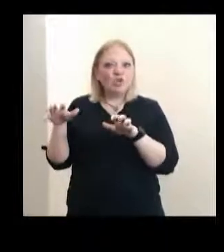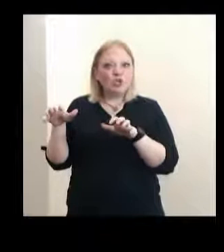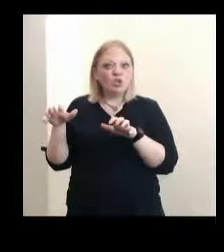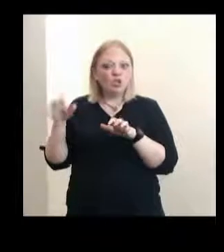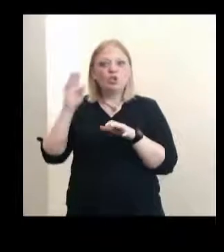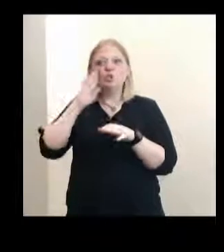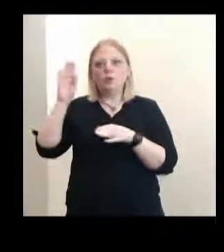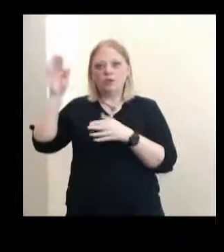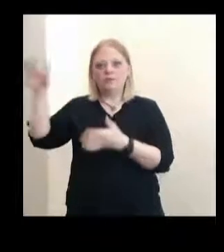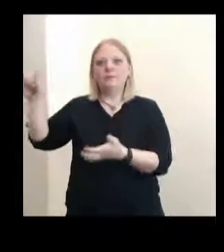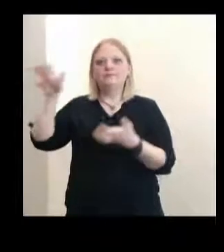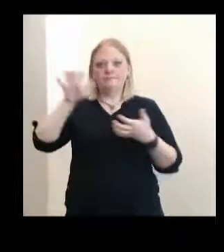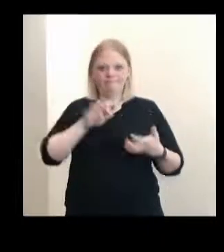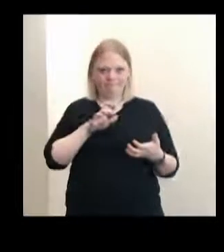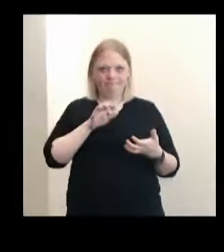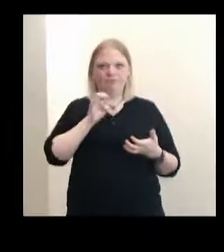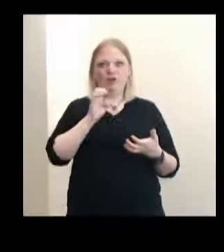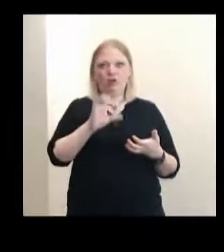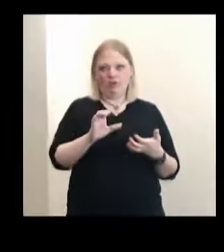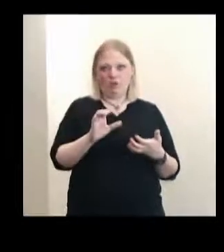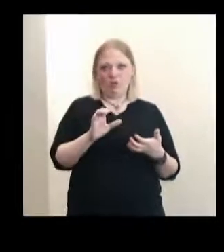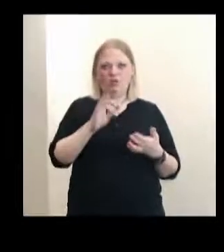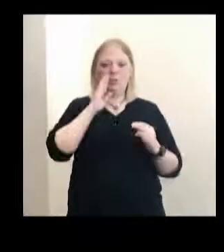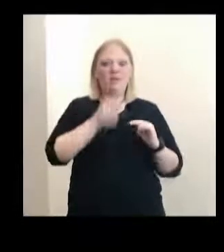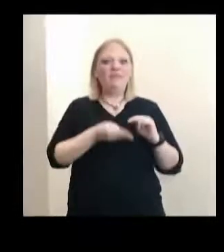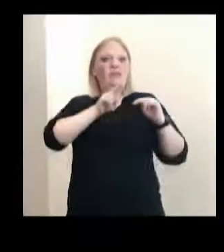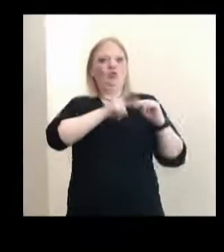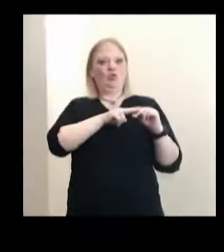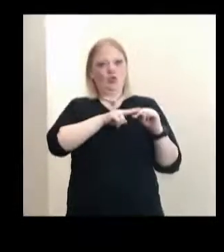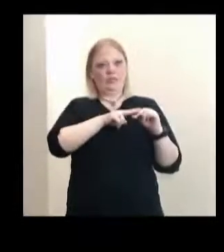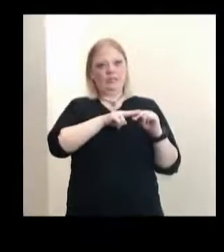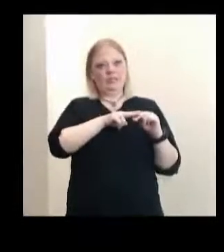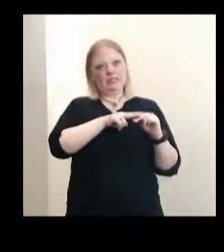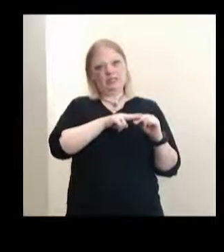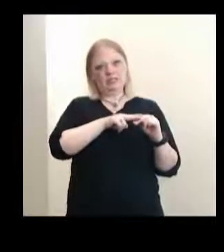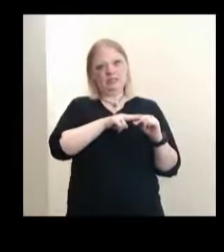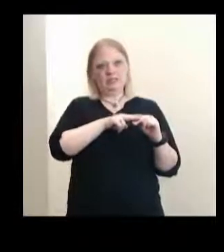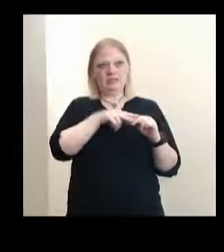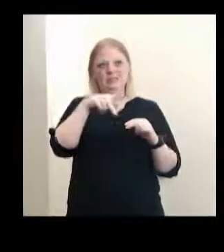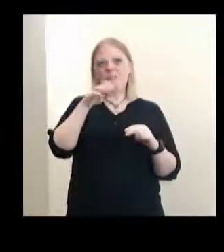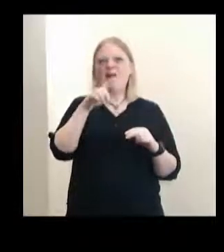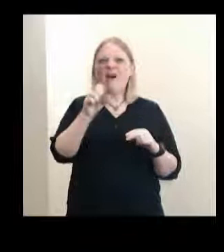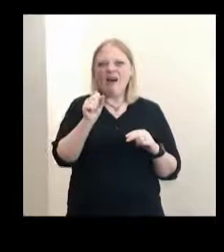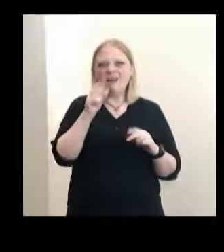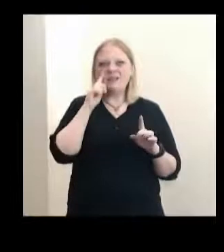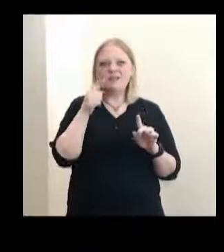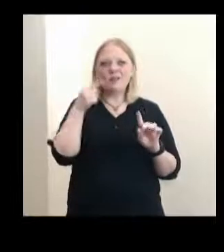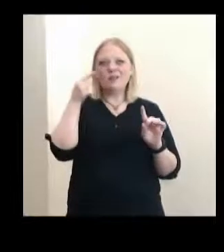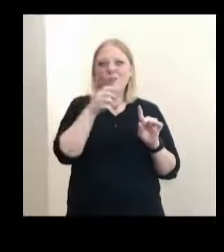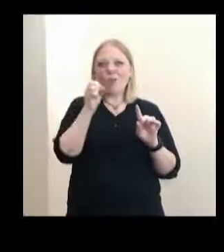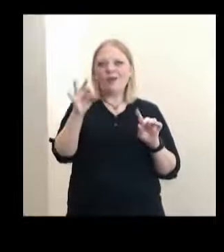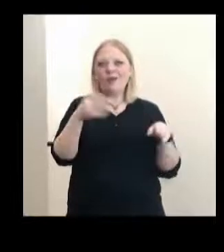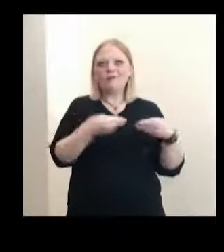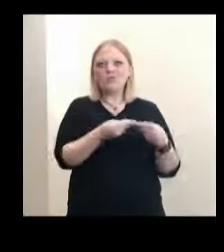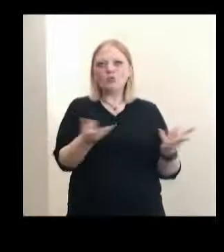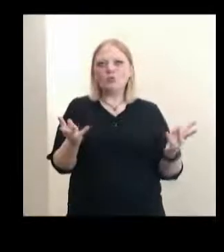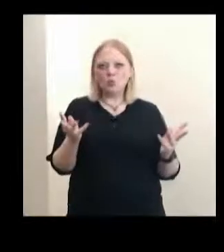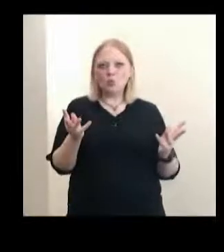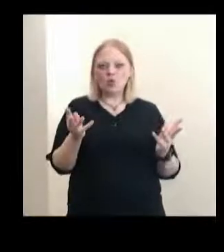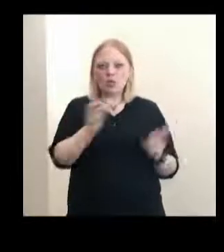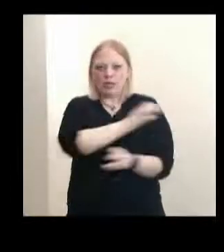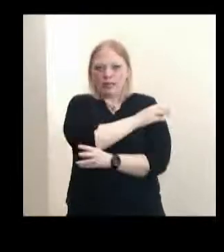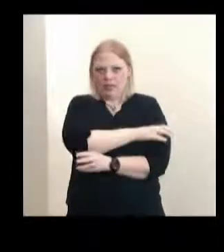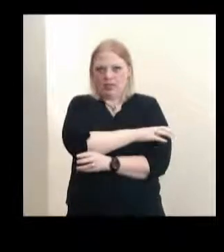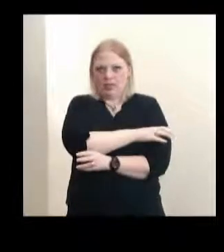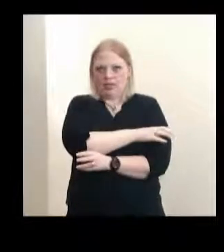be provided to Erie County, and we'll be increasing our vaccine pods, our point of distribution clinics in the upcoming week